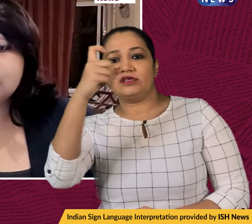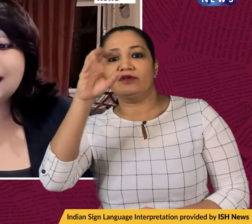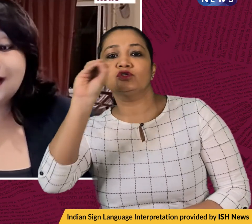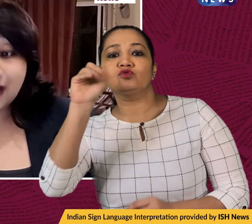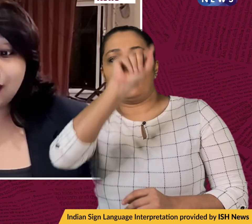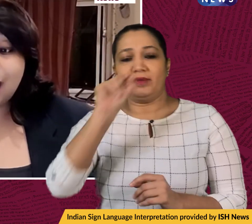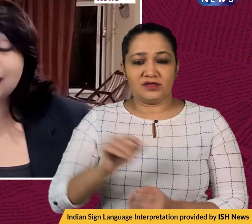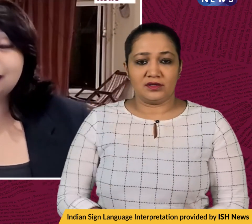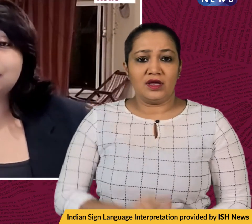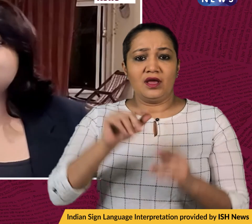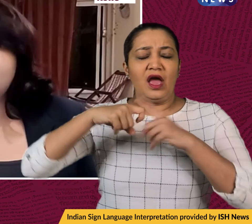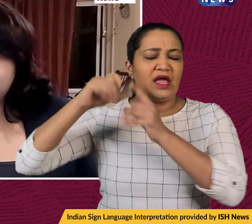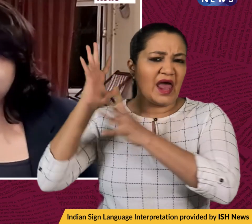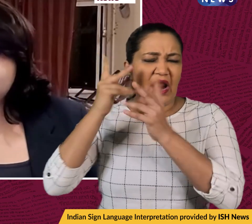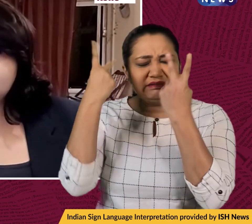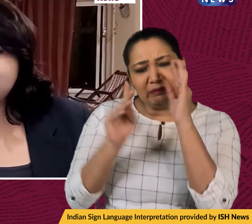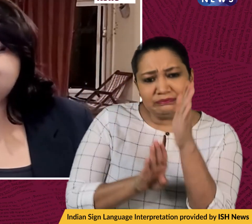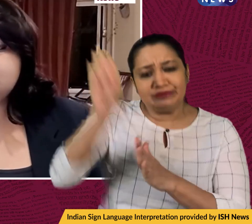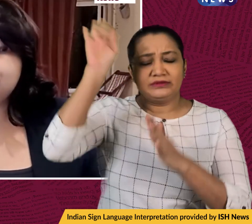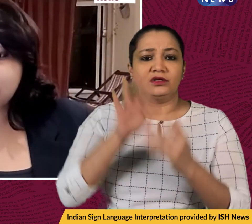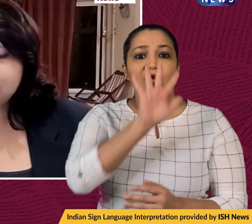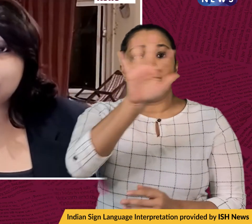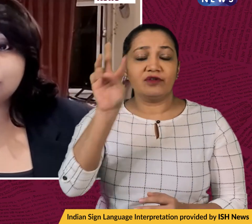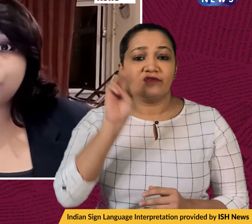26.70%. Kerala has seen a sharp increase.